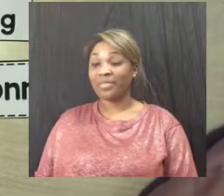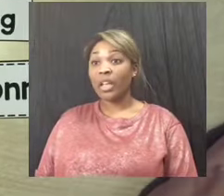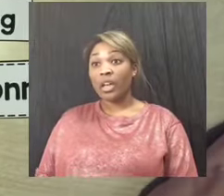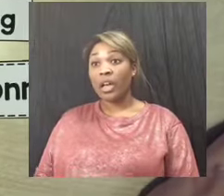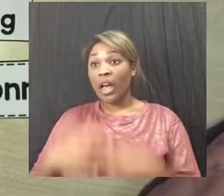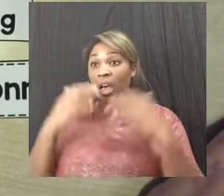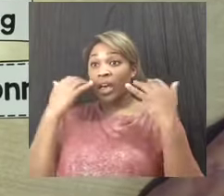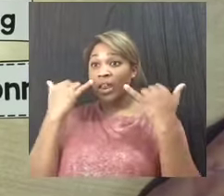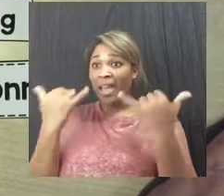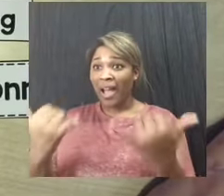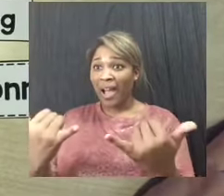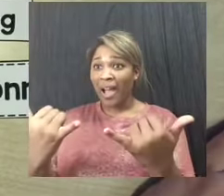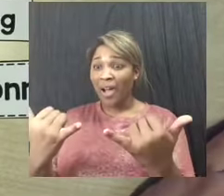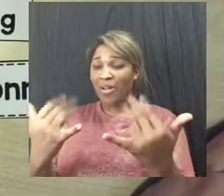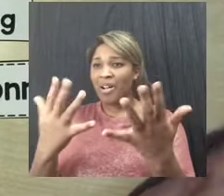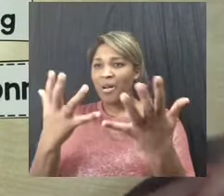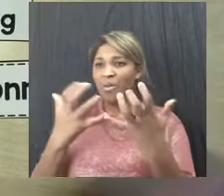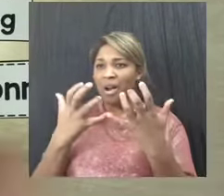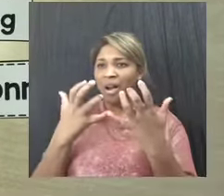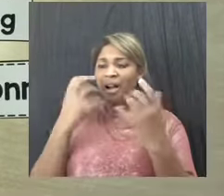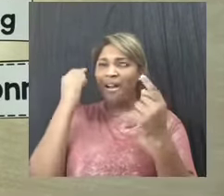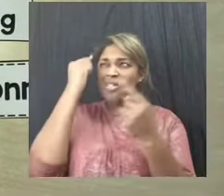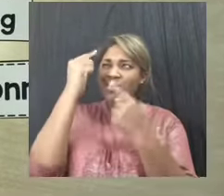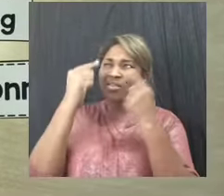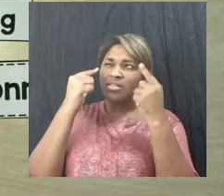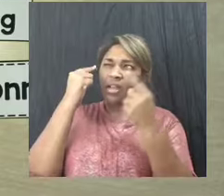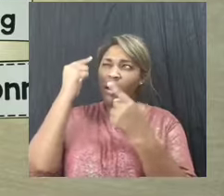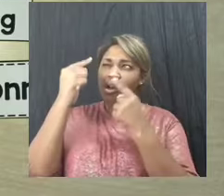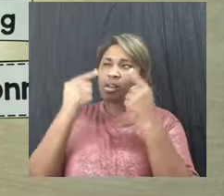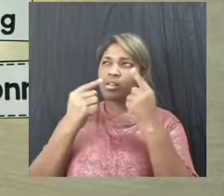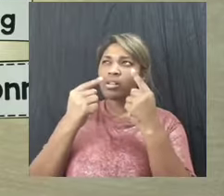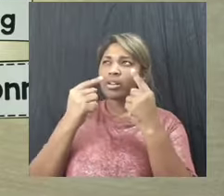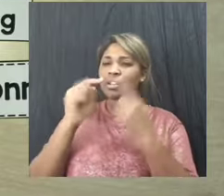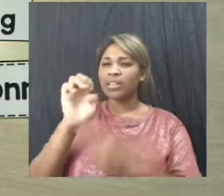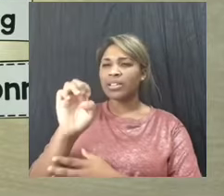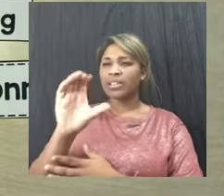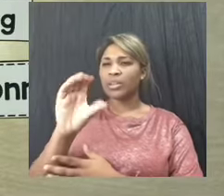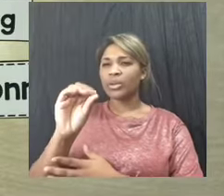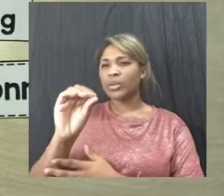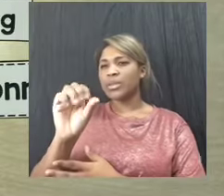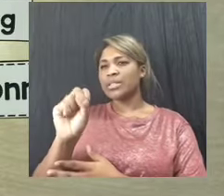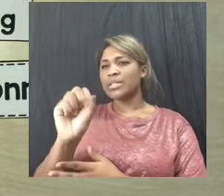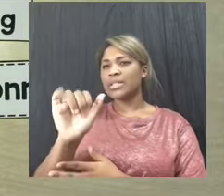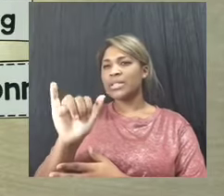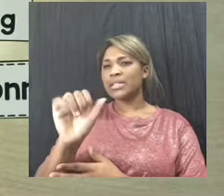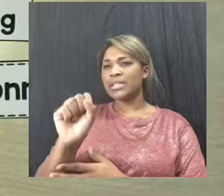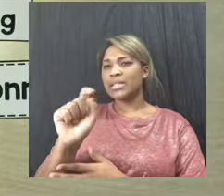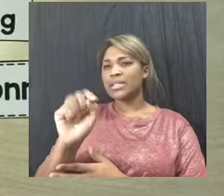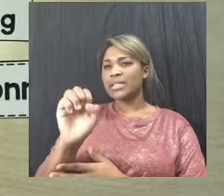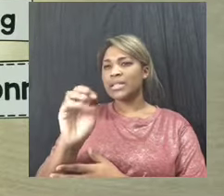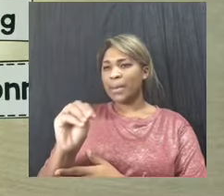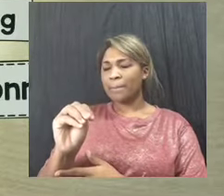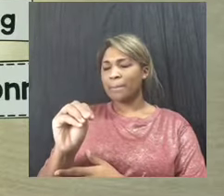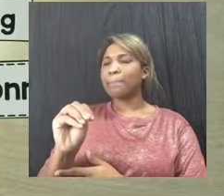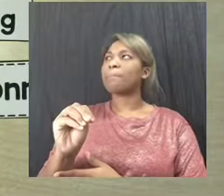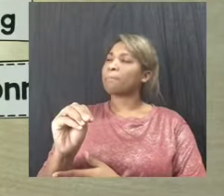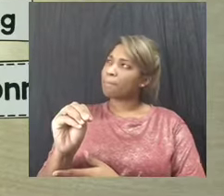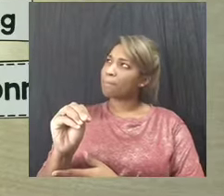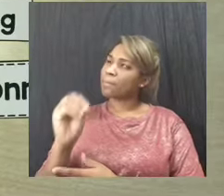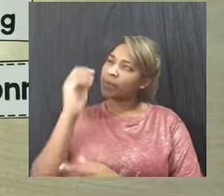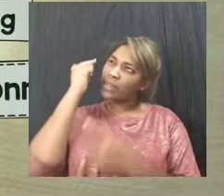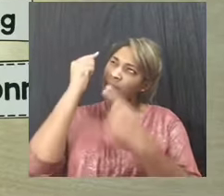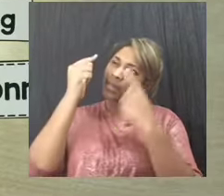Now, I want to think about an ecosystem, and I want to think about a place where I